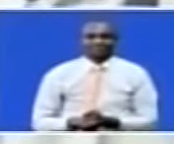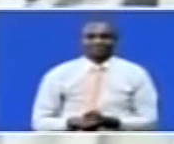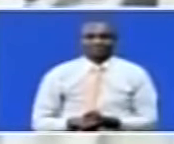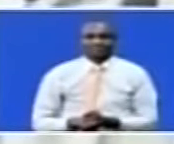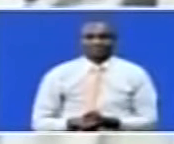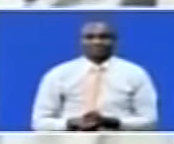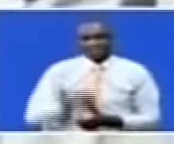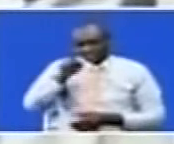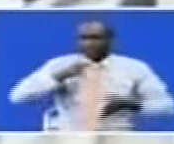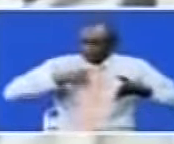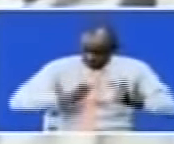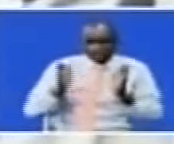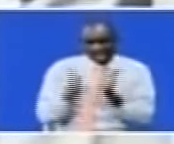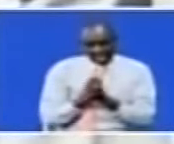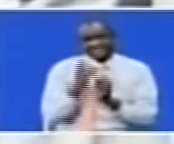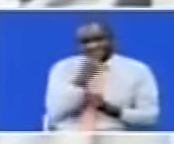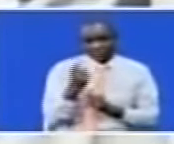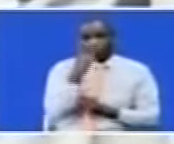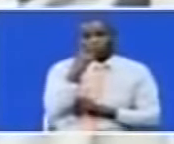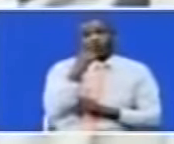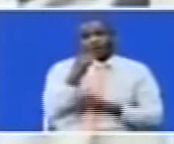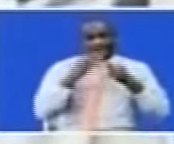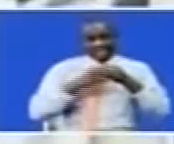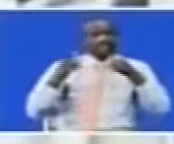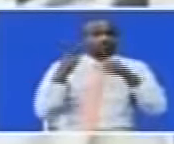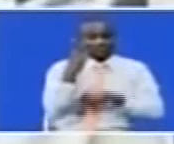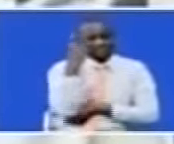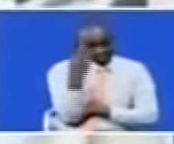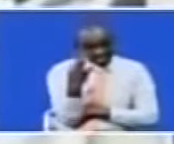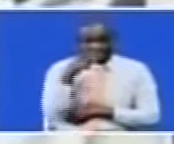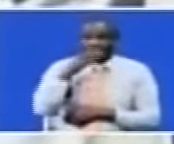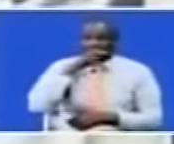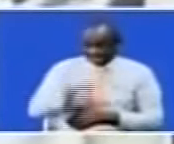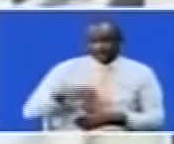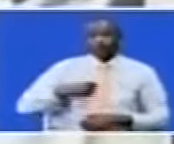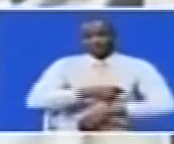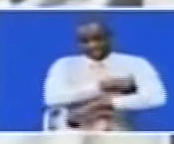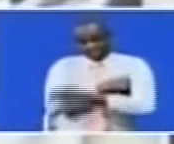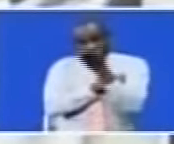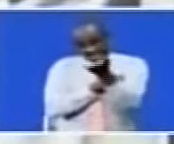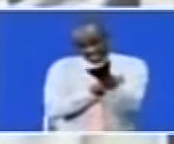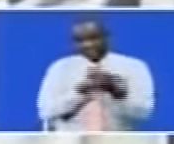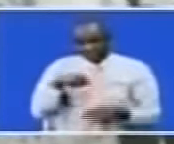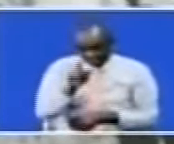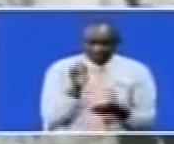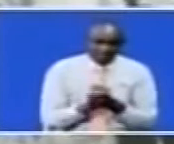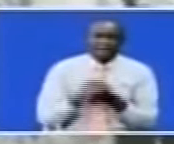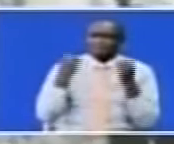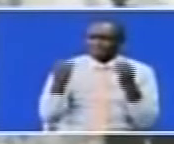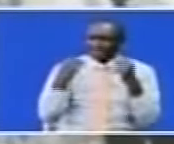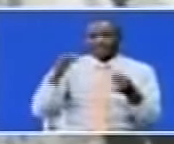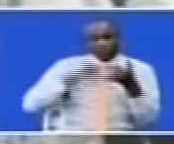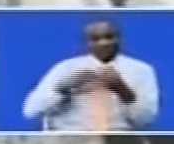He was born at the end of January 1923, the son of a paramount chief and a diviner, one of his many